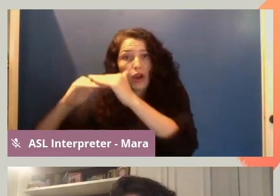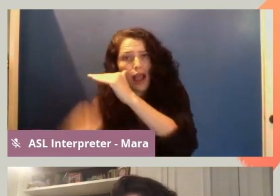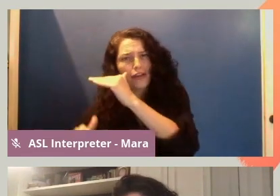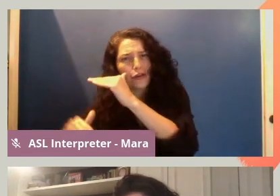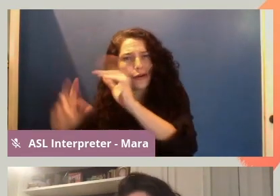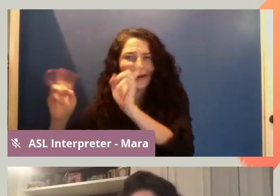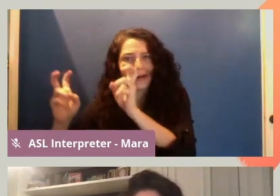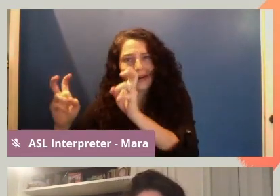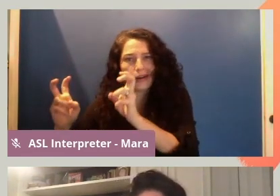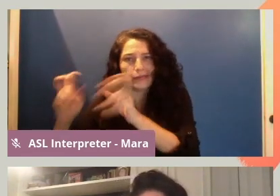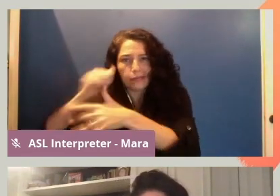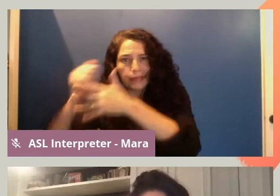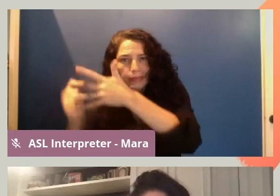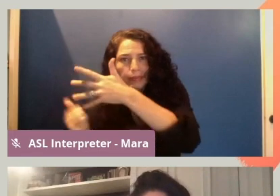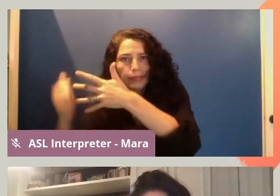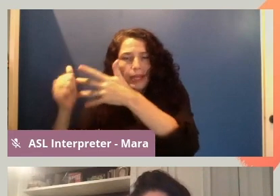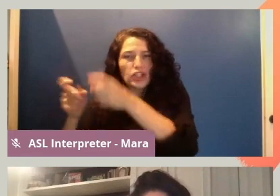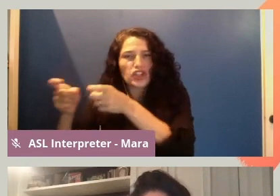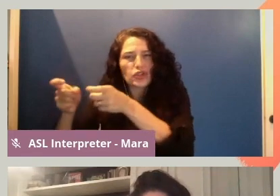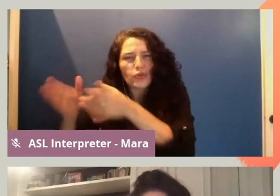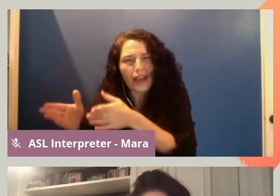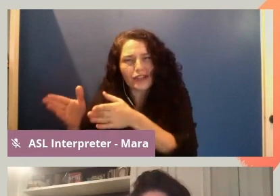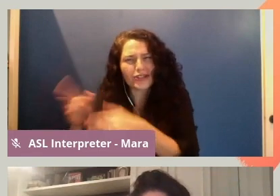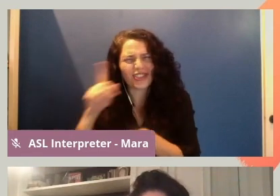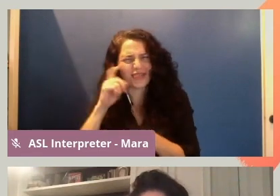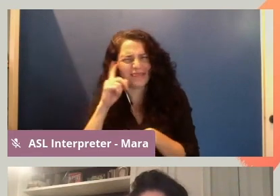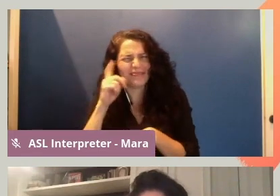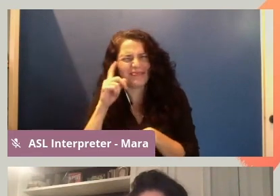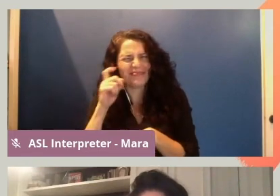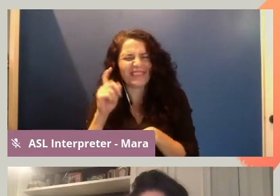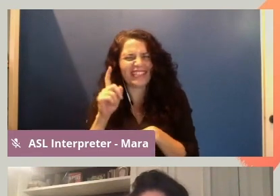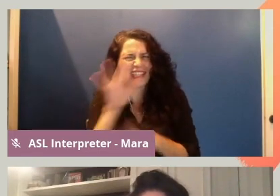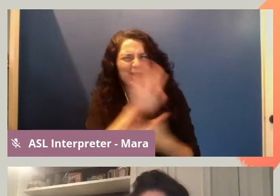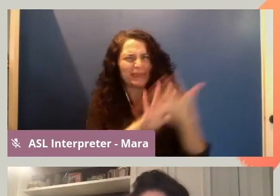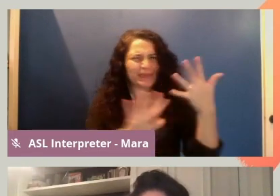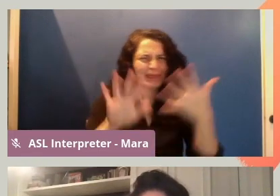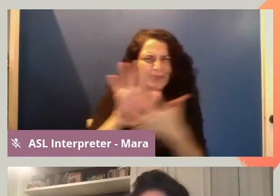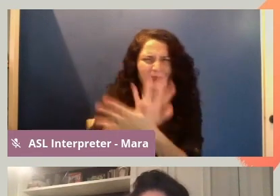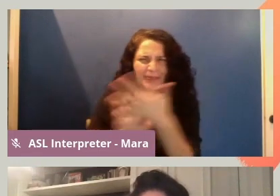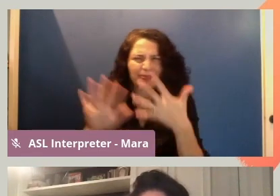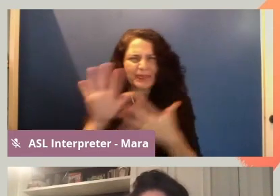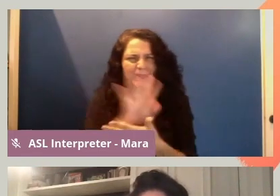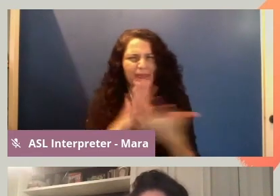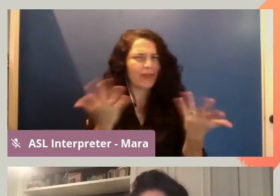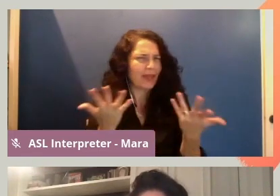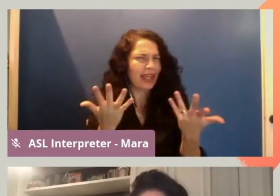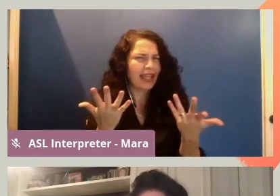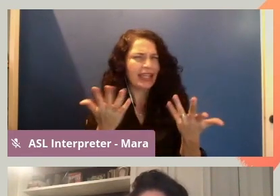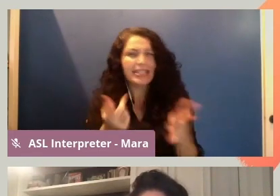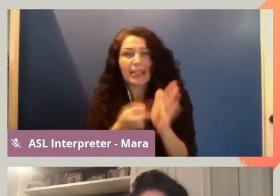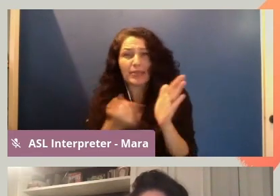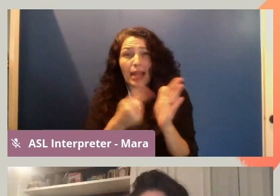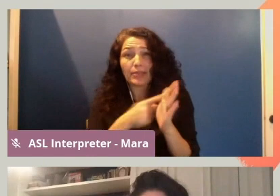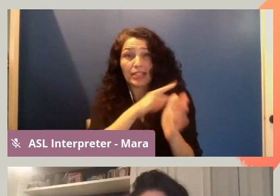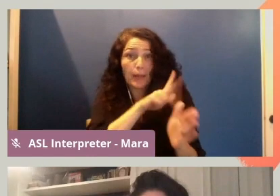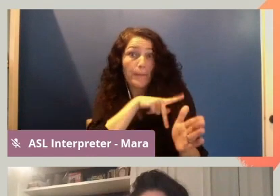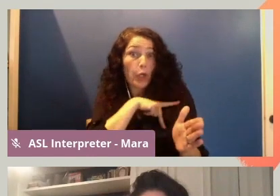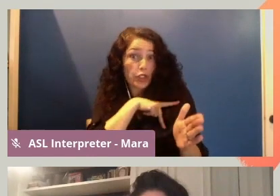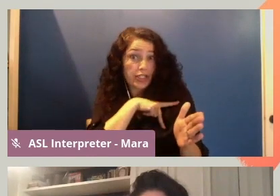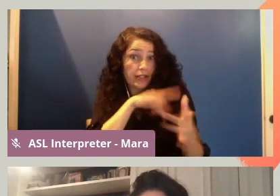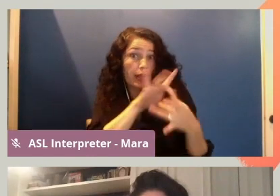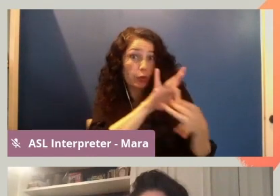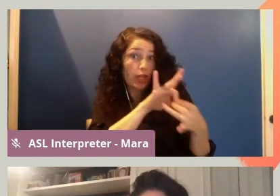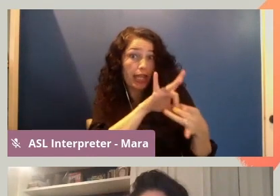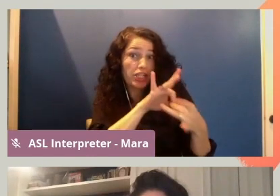mean, all those things that operate kind of in the shadows and on the basis of personal relationships really work to the